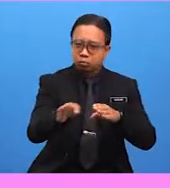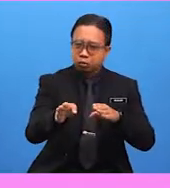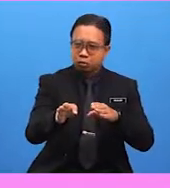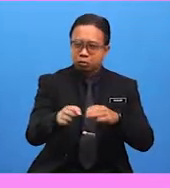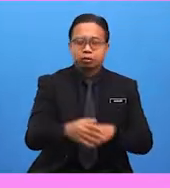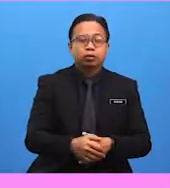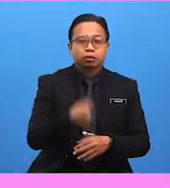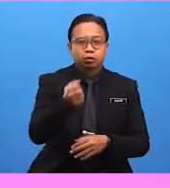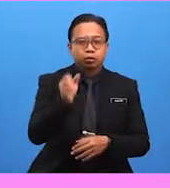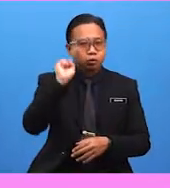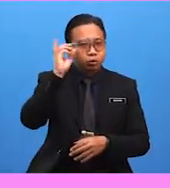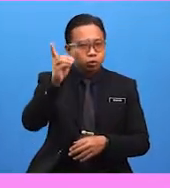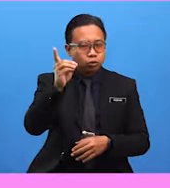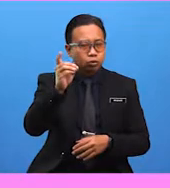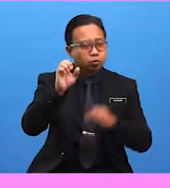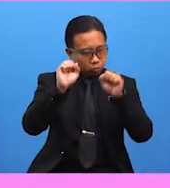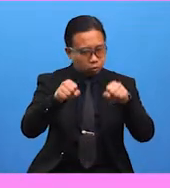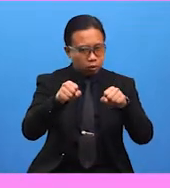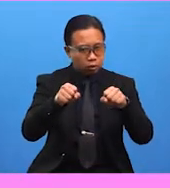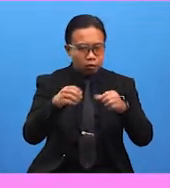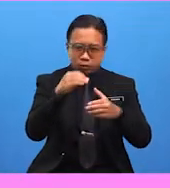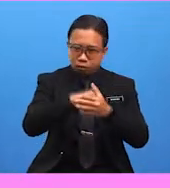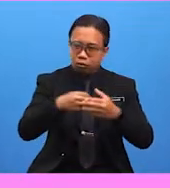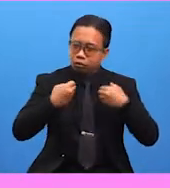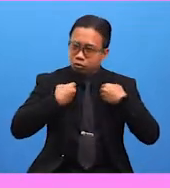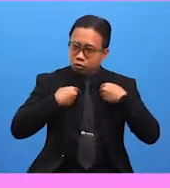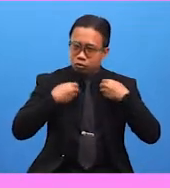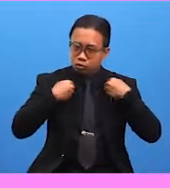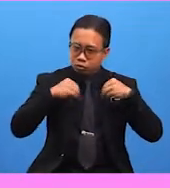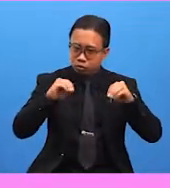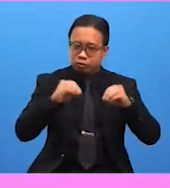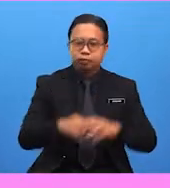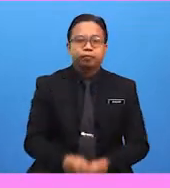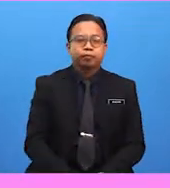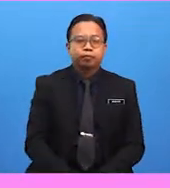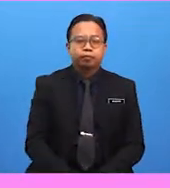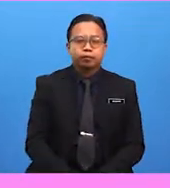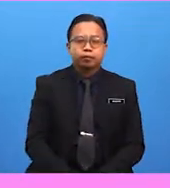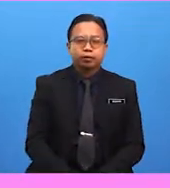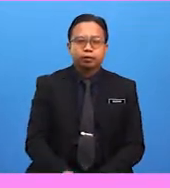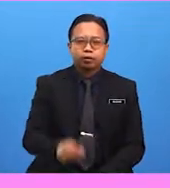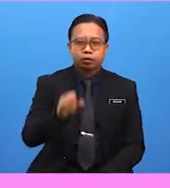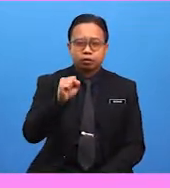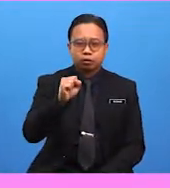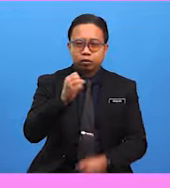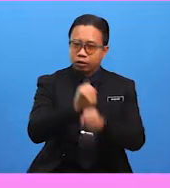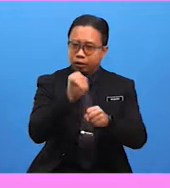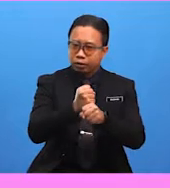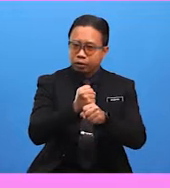it, you should go for it. The non-monetary benefits of such a